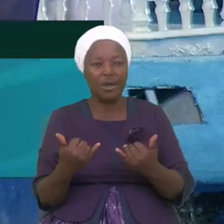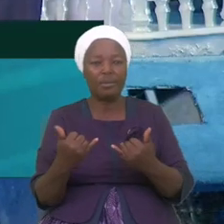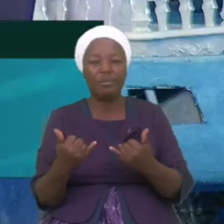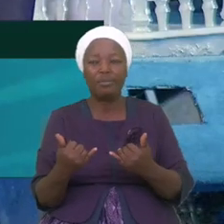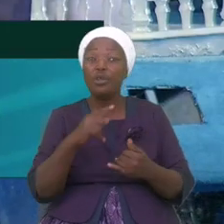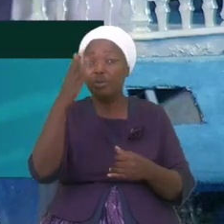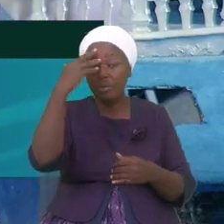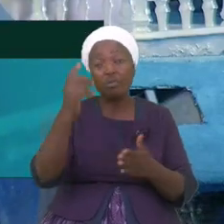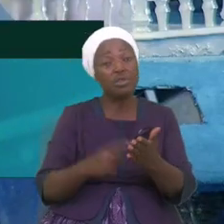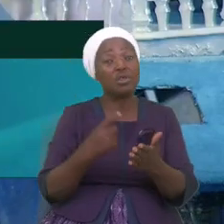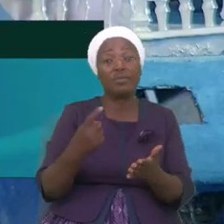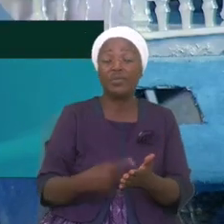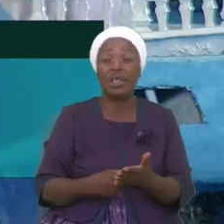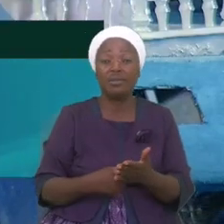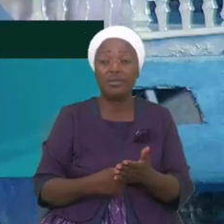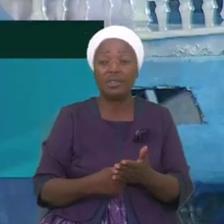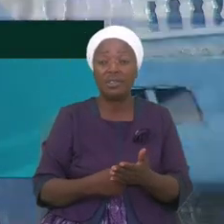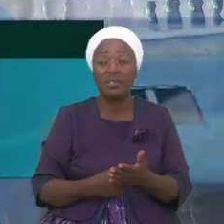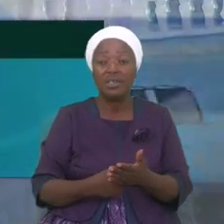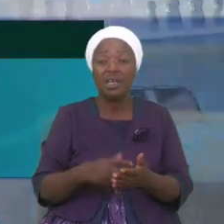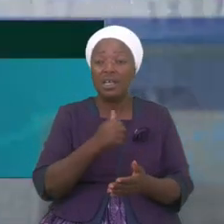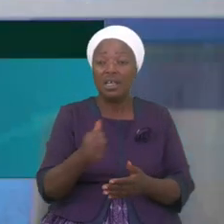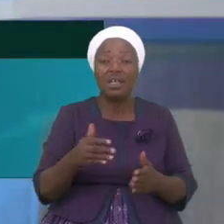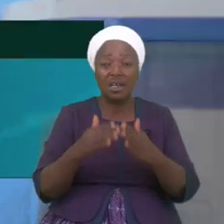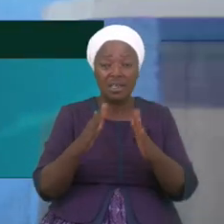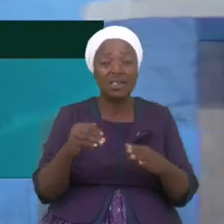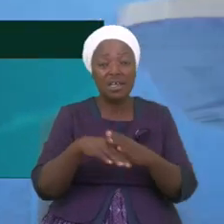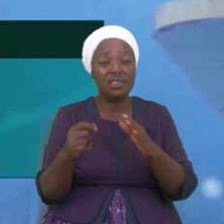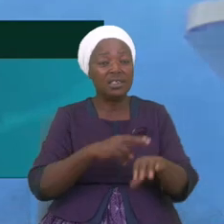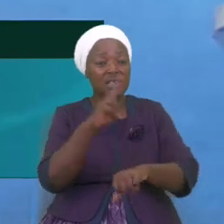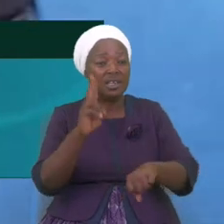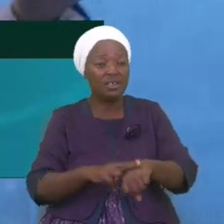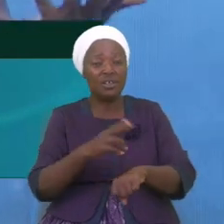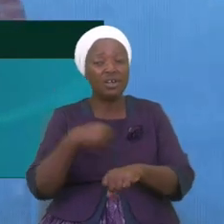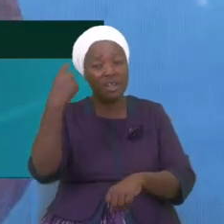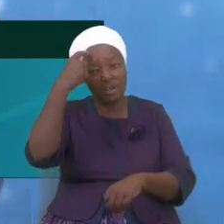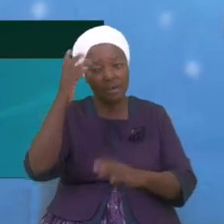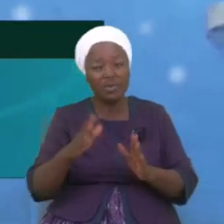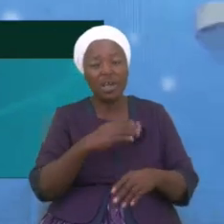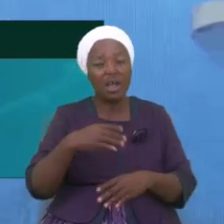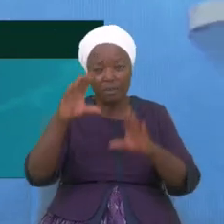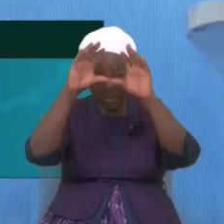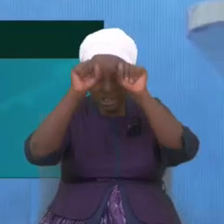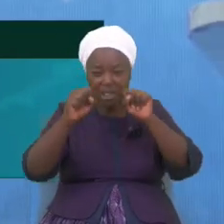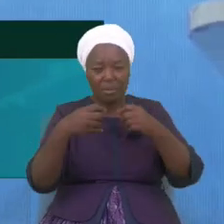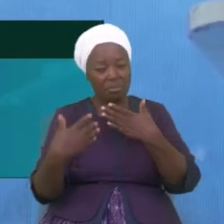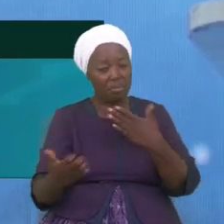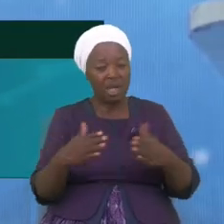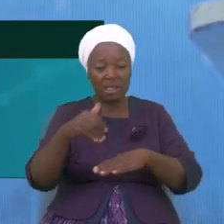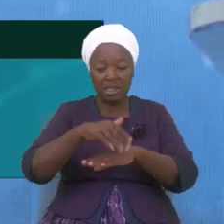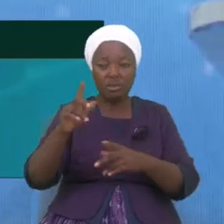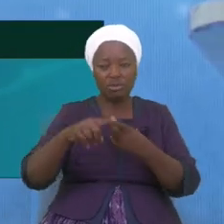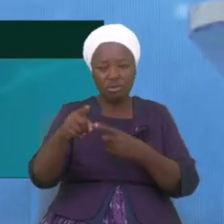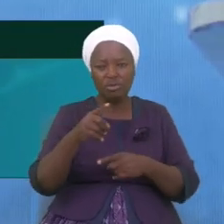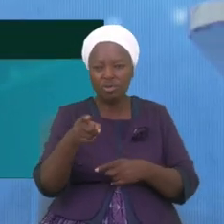know, sometimes a leader in the nation, a governor, a president might send to you. He may